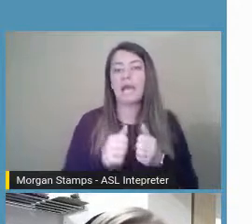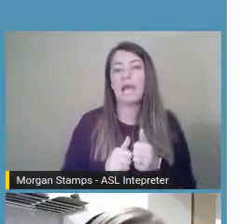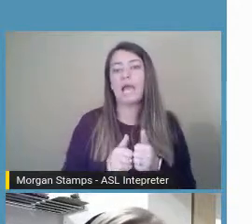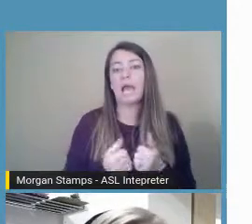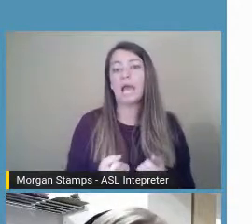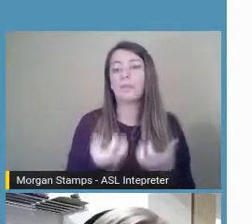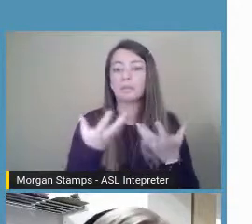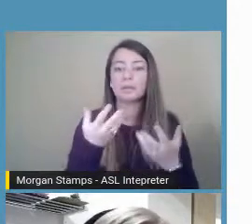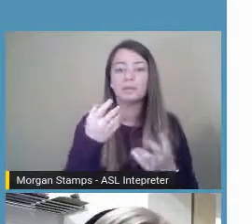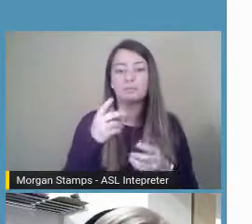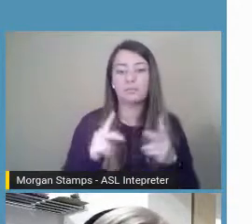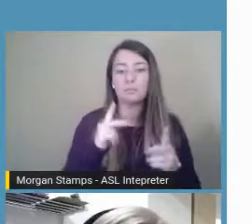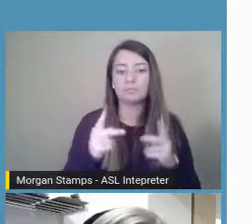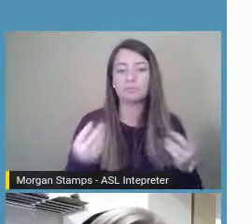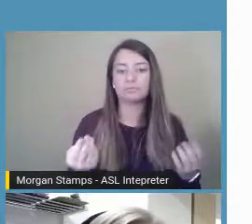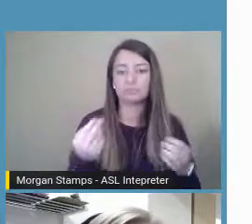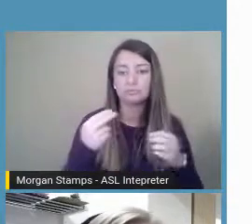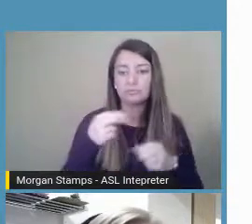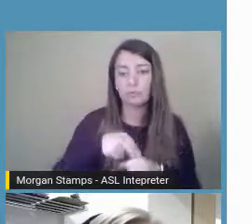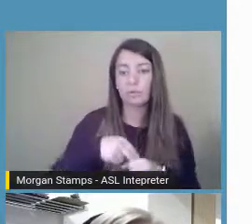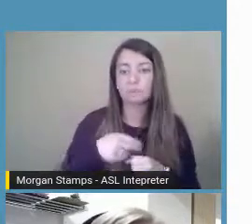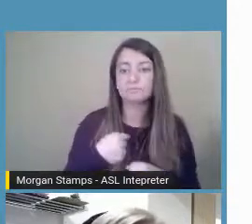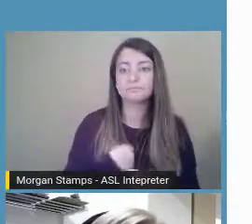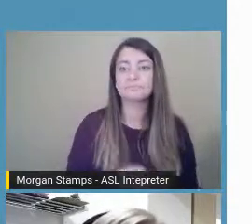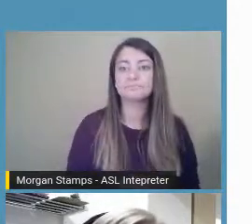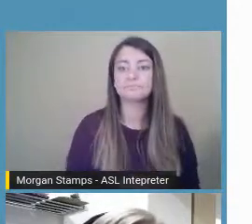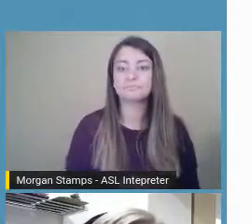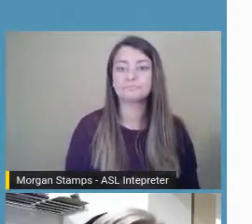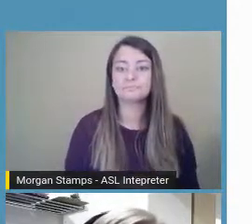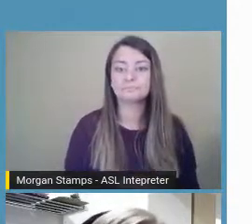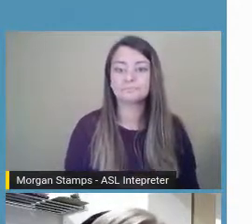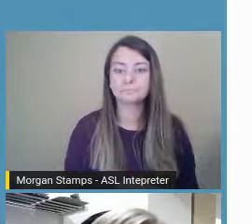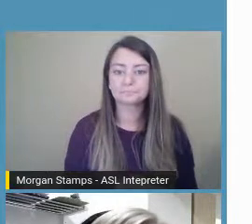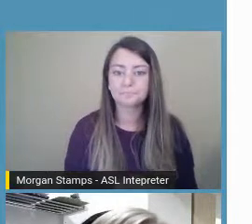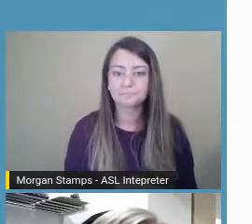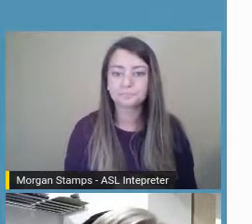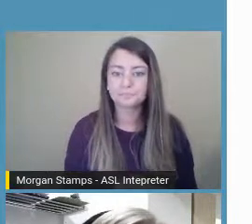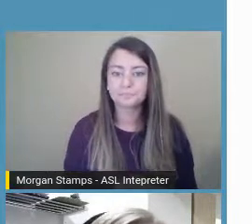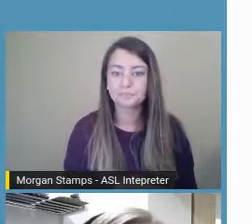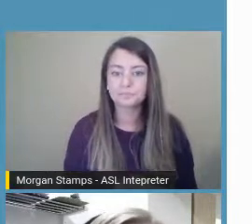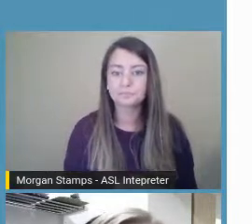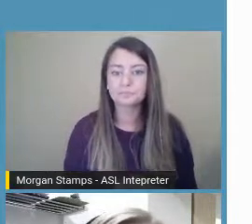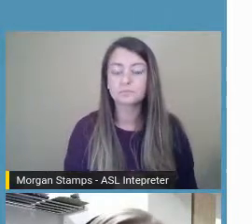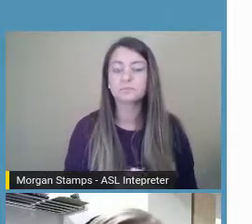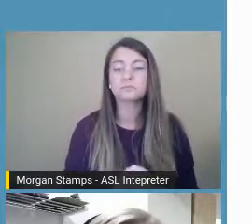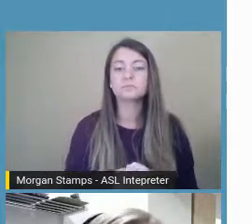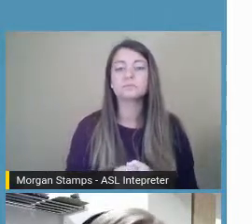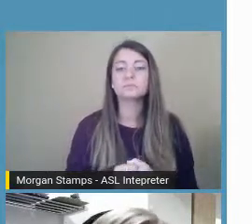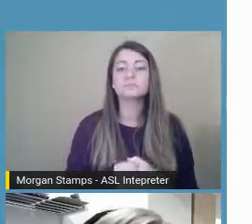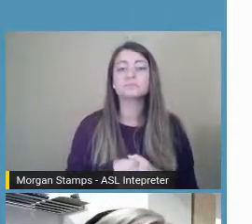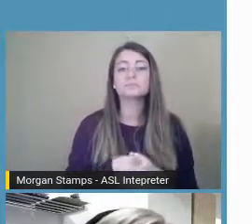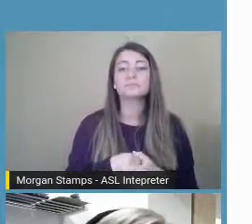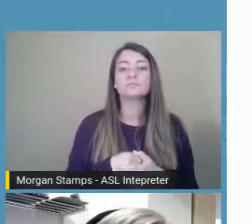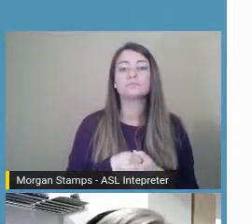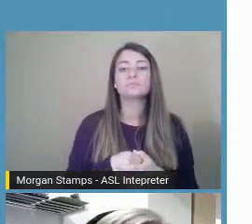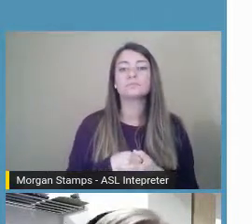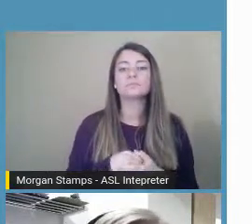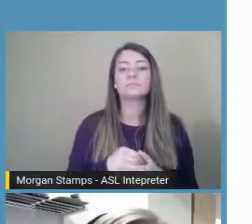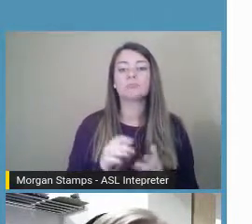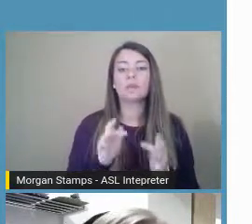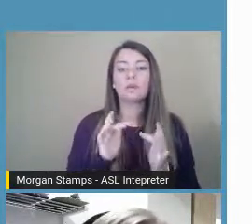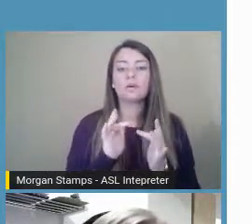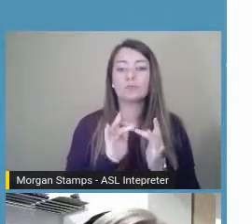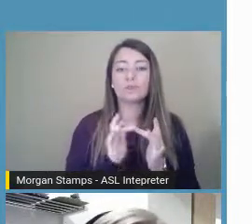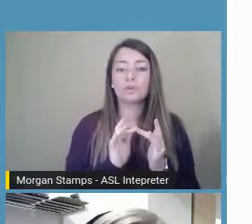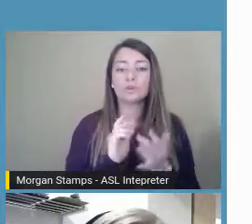a platform and learn all about it. Whether it's GoToMeeting, Zoom, Google Meet, Microsoft Teams, or another platform,